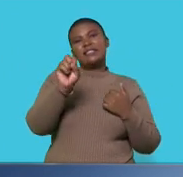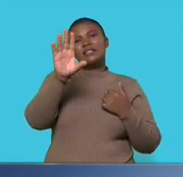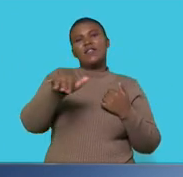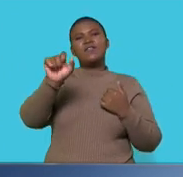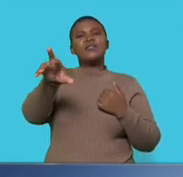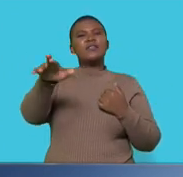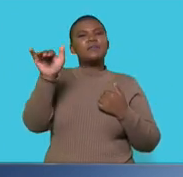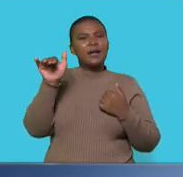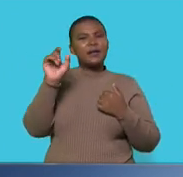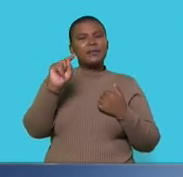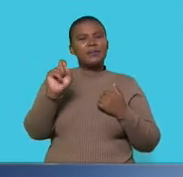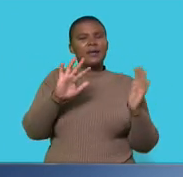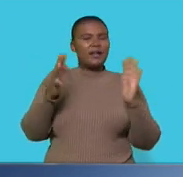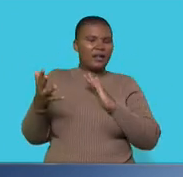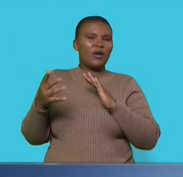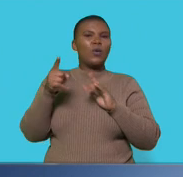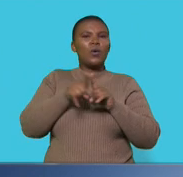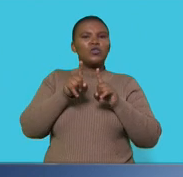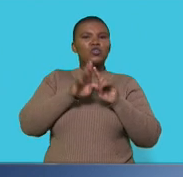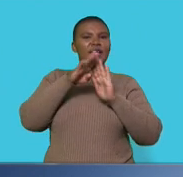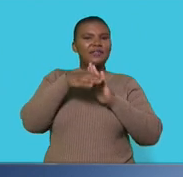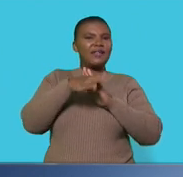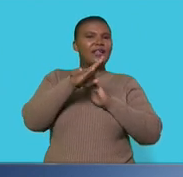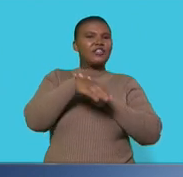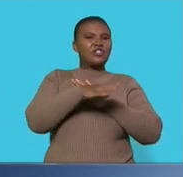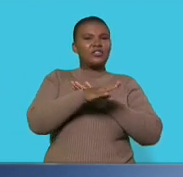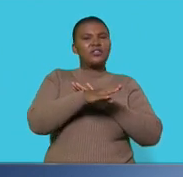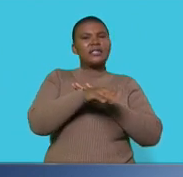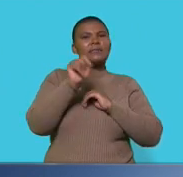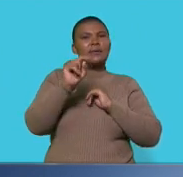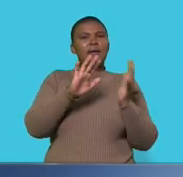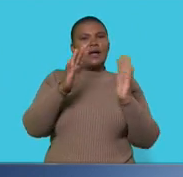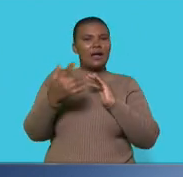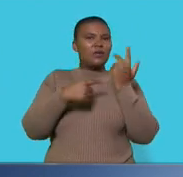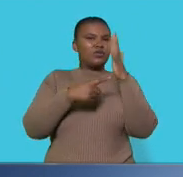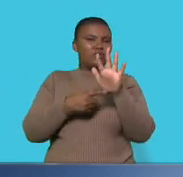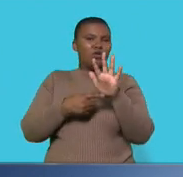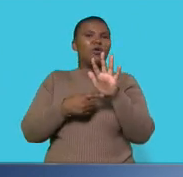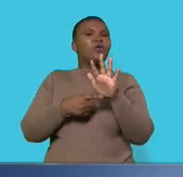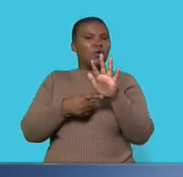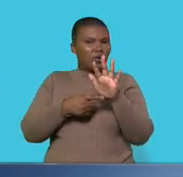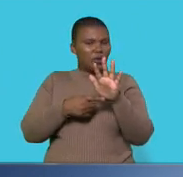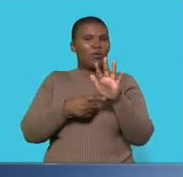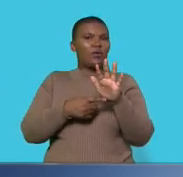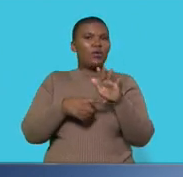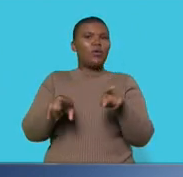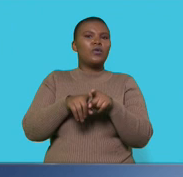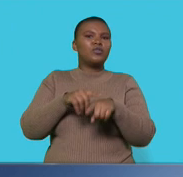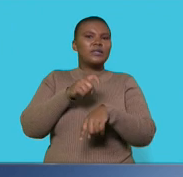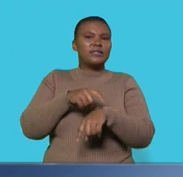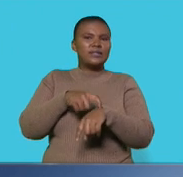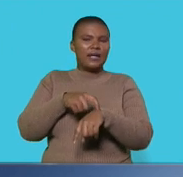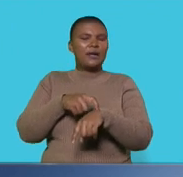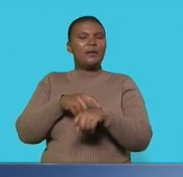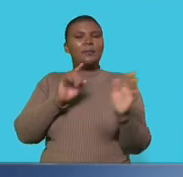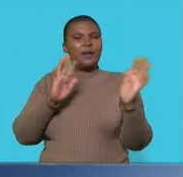positive that inflation is showing signs of cooling, and I guess it's entirely plausible that over the